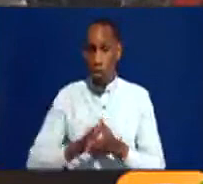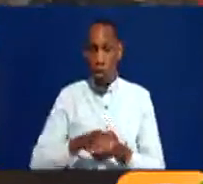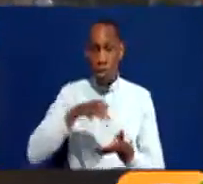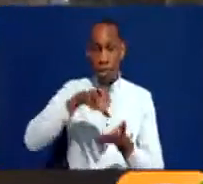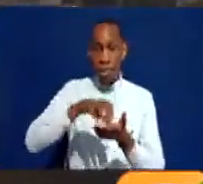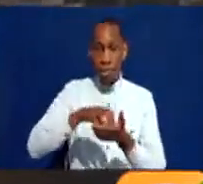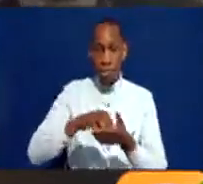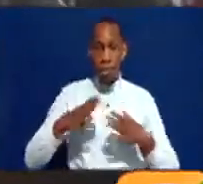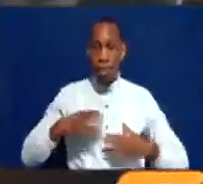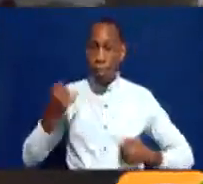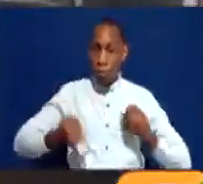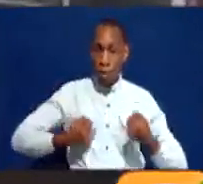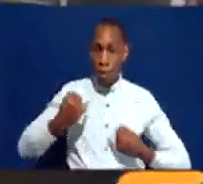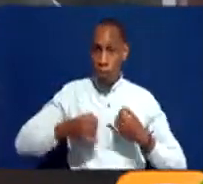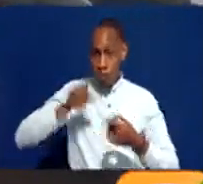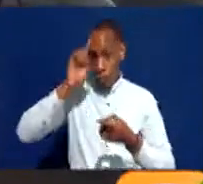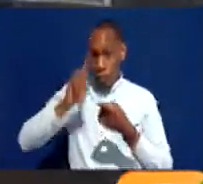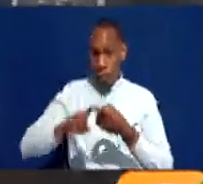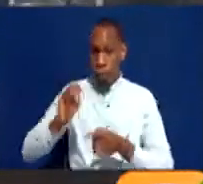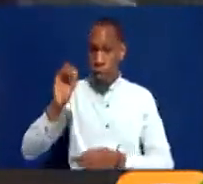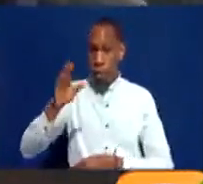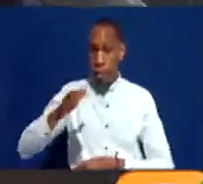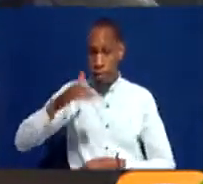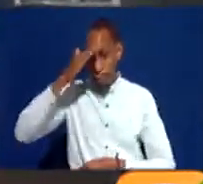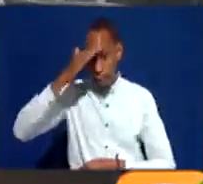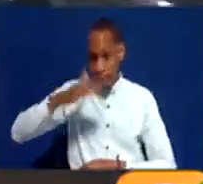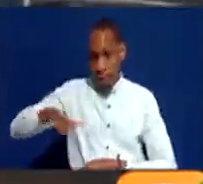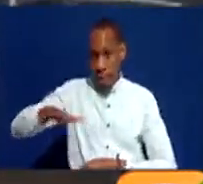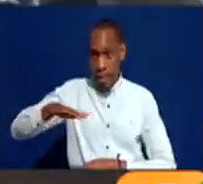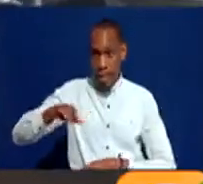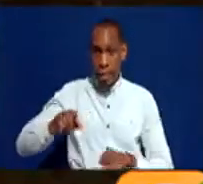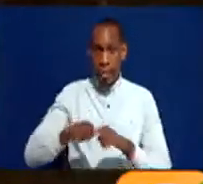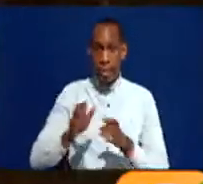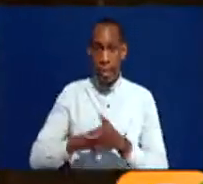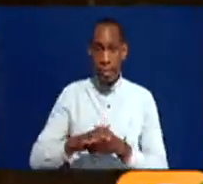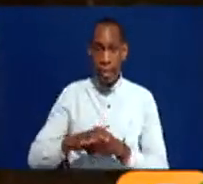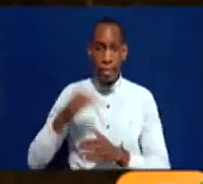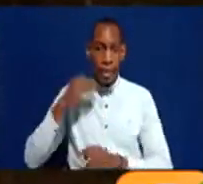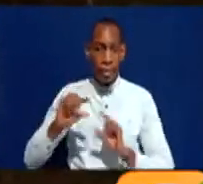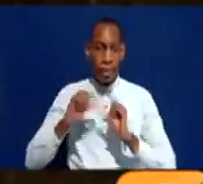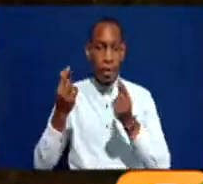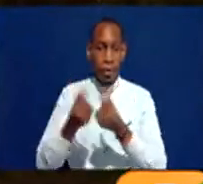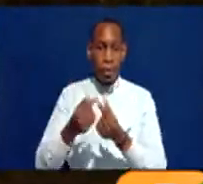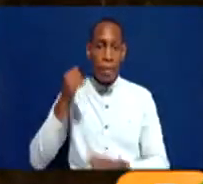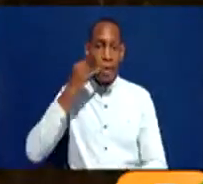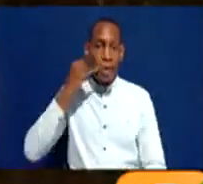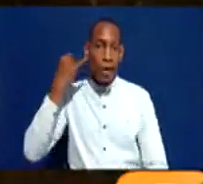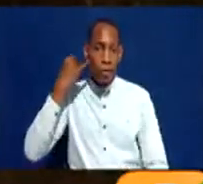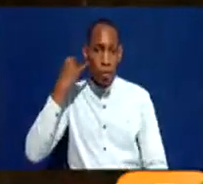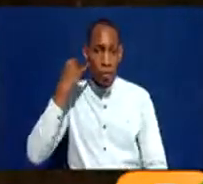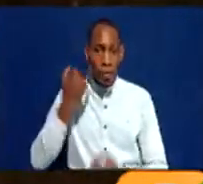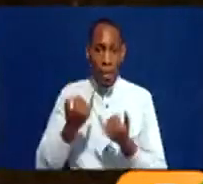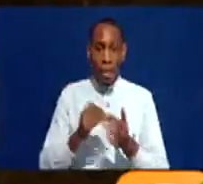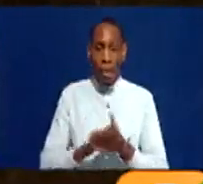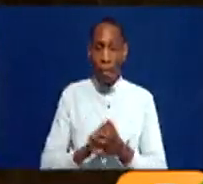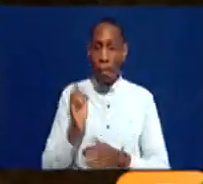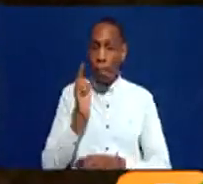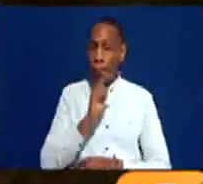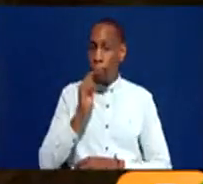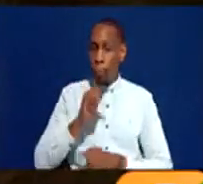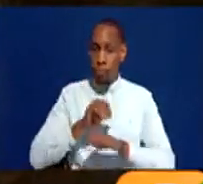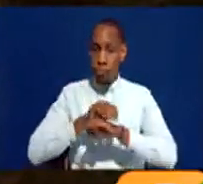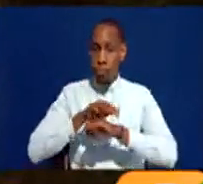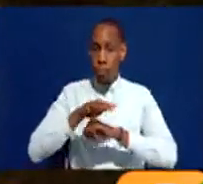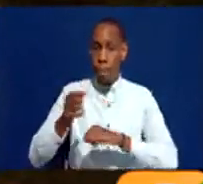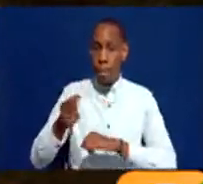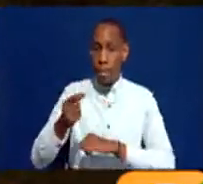innocent travelers targeted in high-end clubs by these drink-spiking gangs within Nakuru have been on an upward trend in